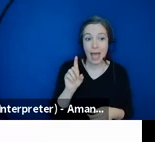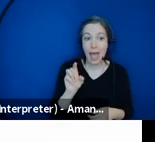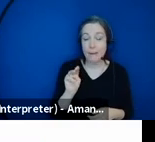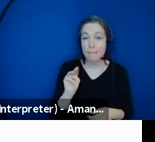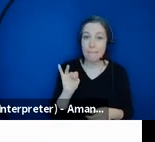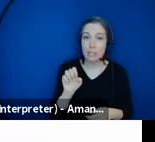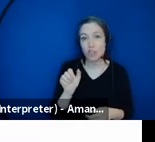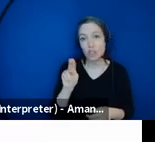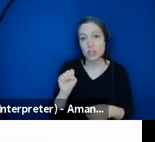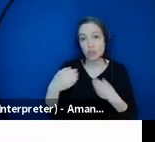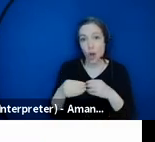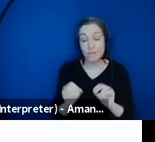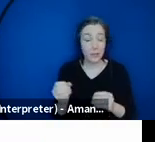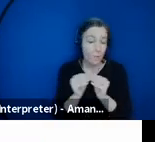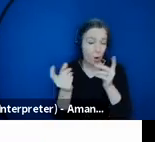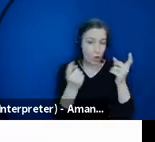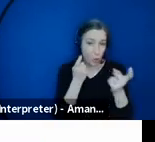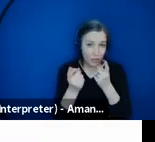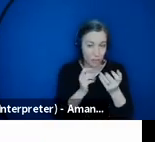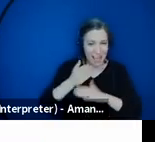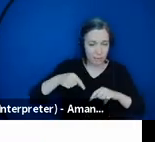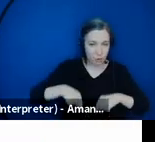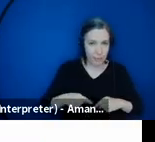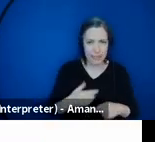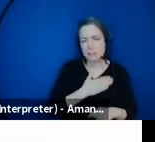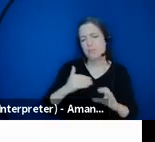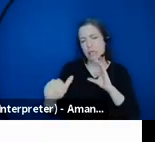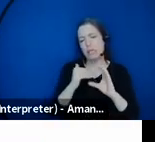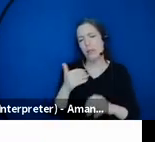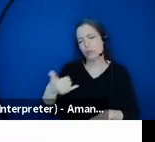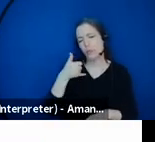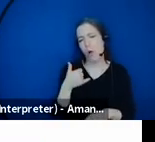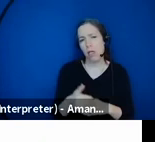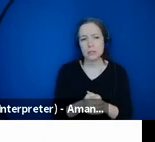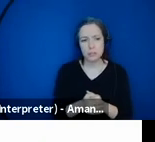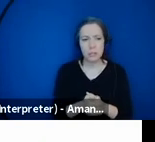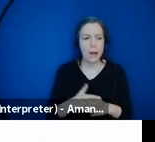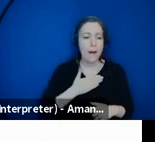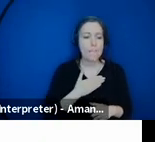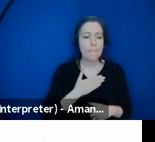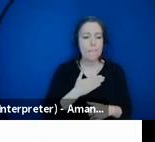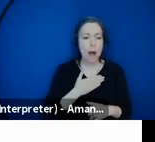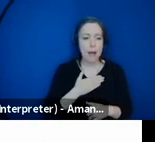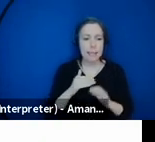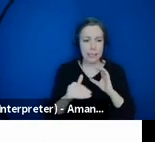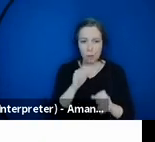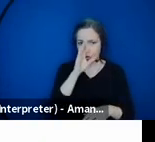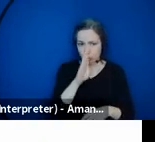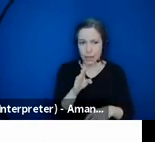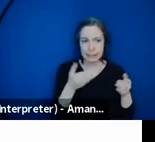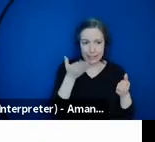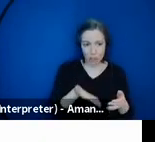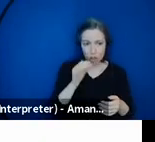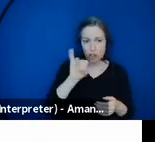after this event, feel free to email us or give us a call. And also my personal email, jseley at verdrick.edu is